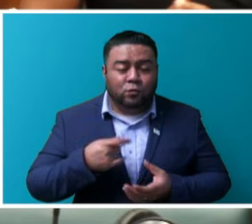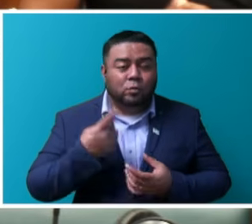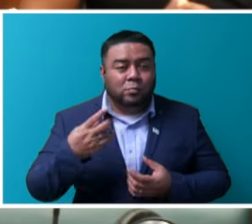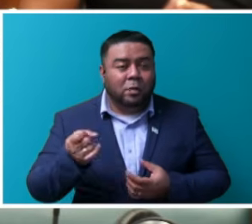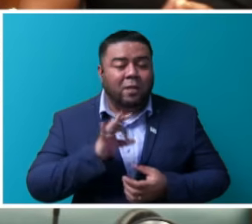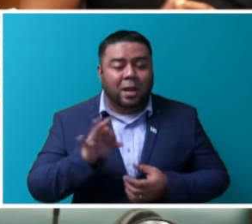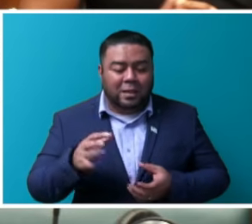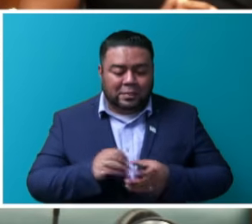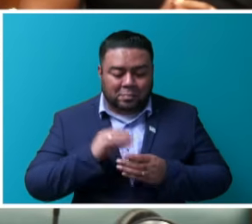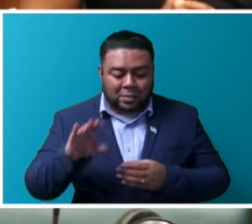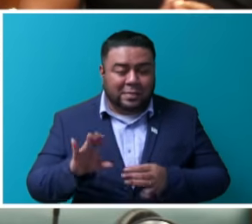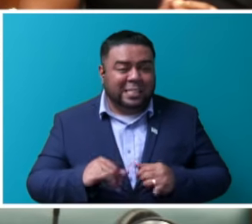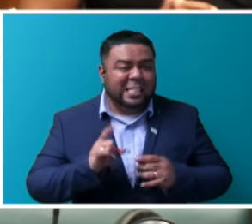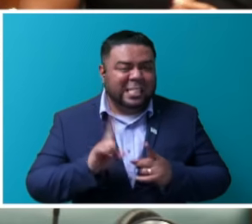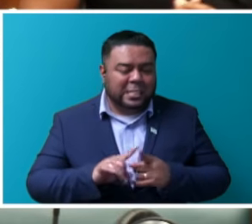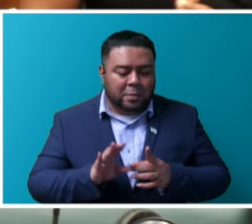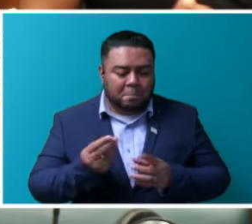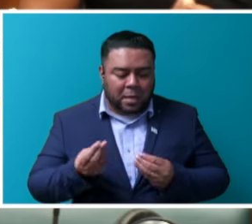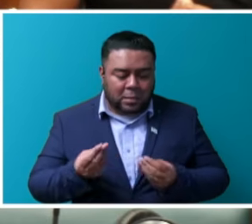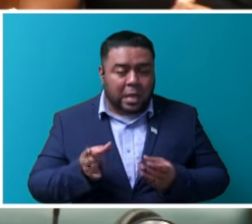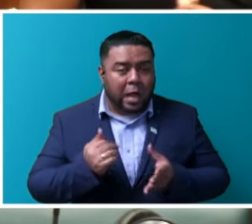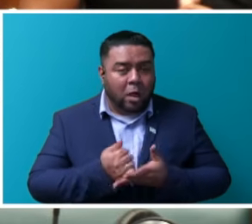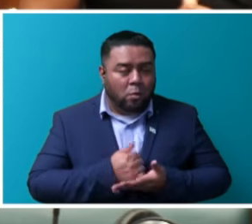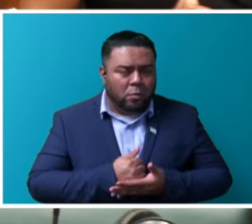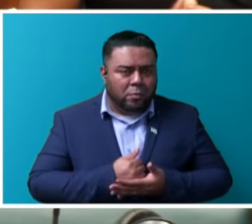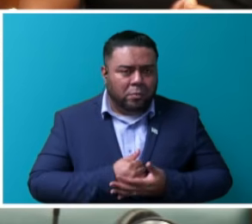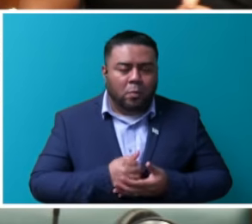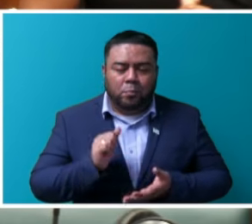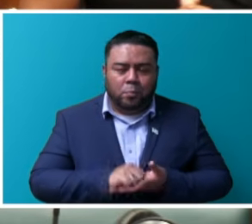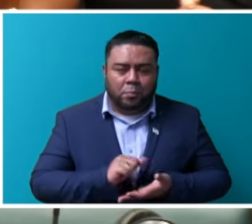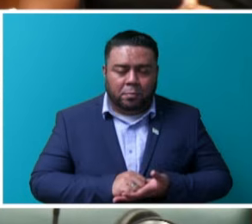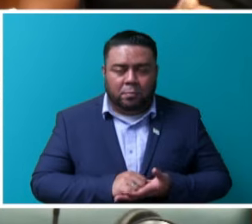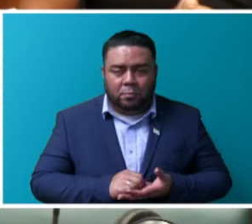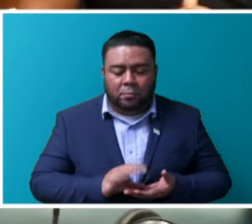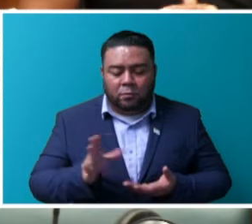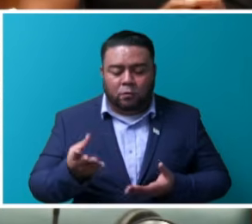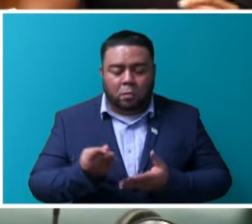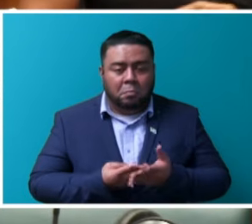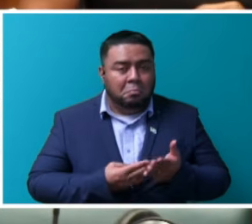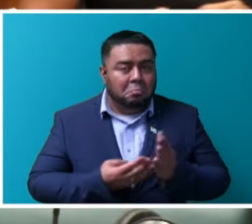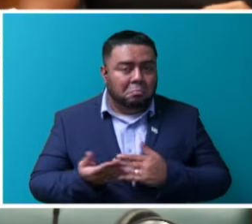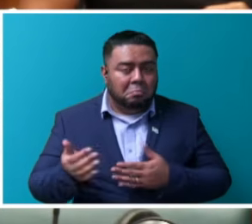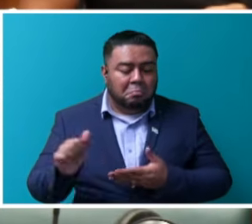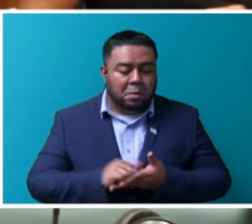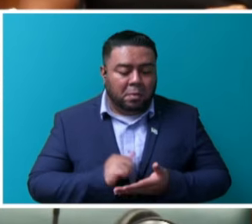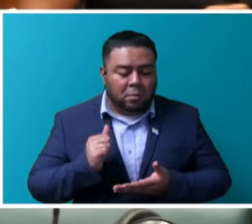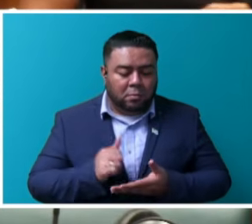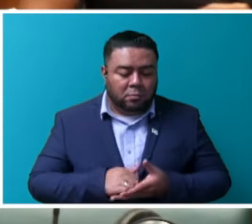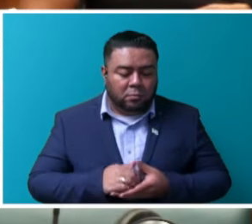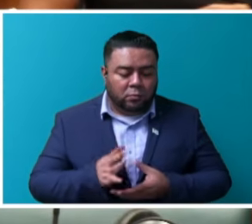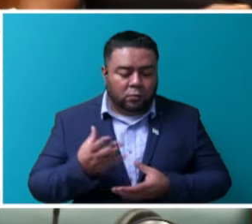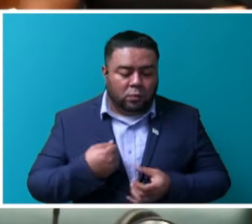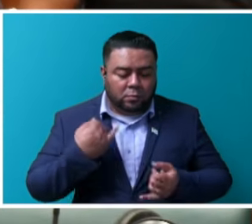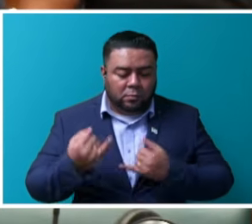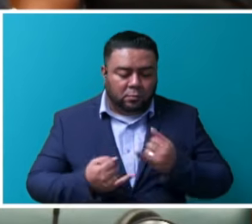unexplained deposits in e-money accounts, ensures proper capital gains tax on share buybacks, and includes provision for